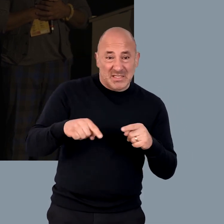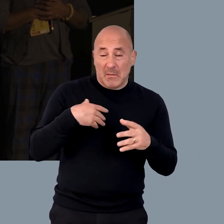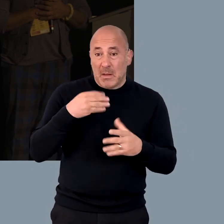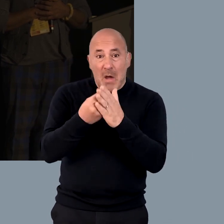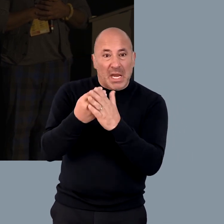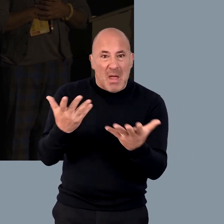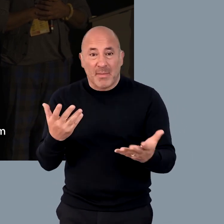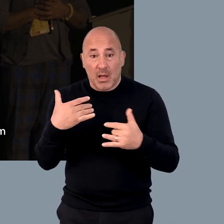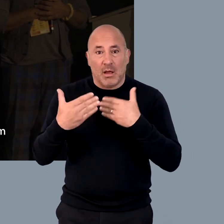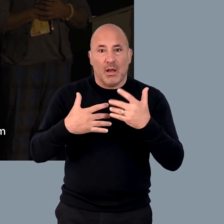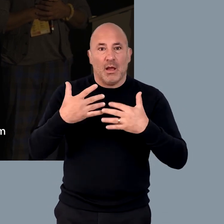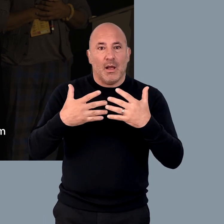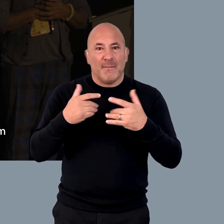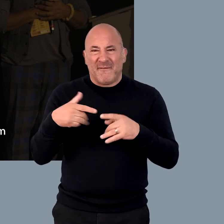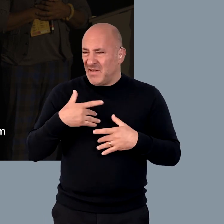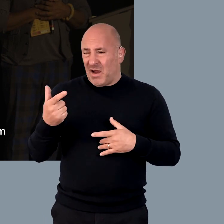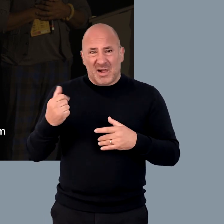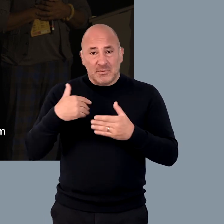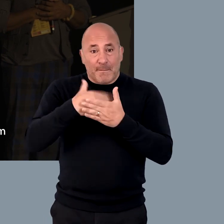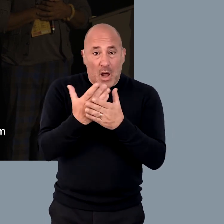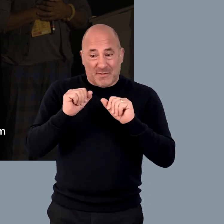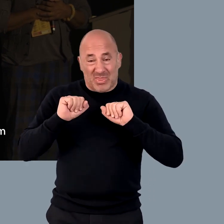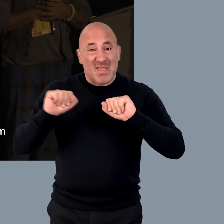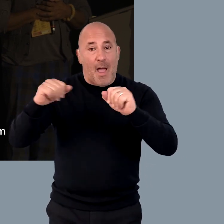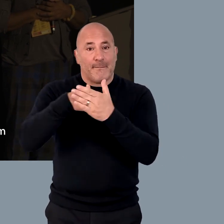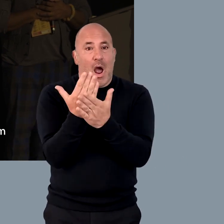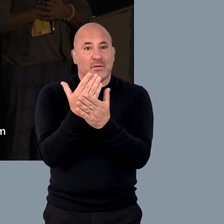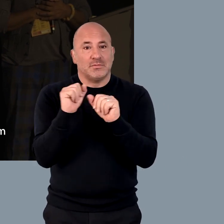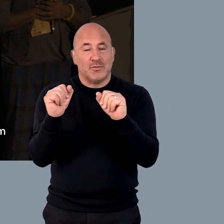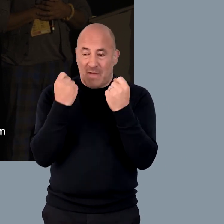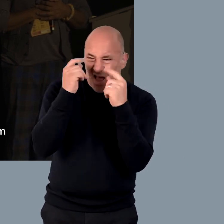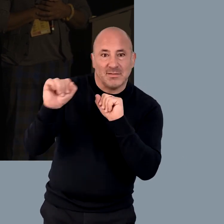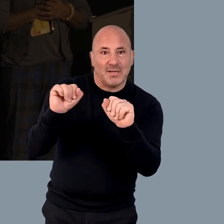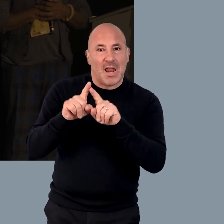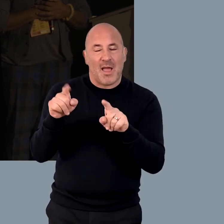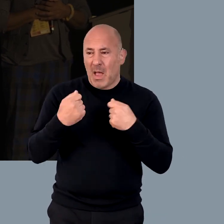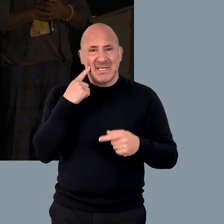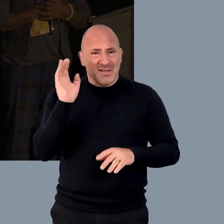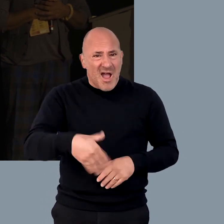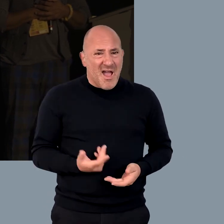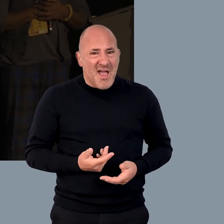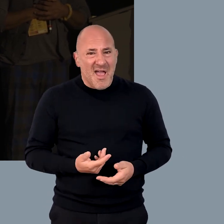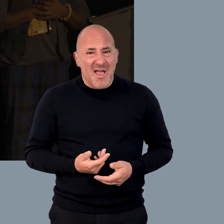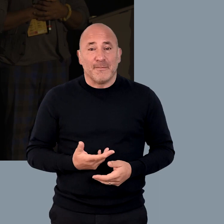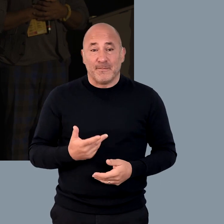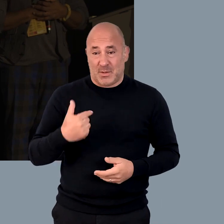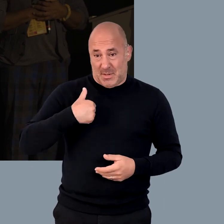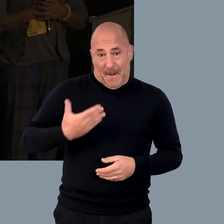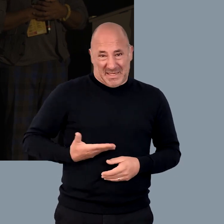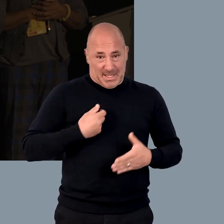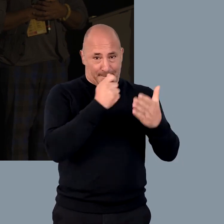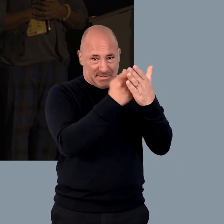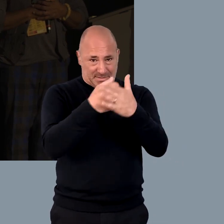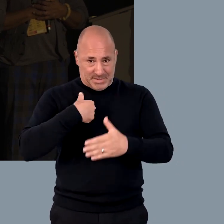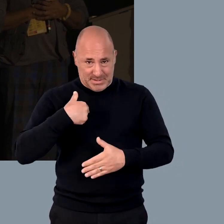this, and we could ask for money for this. And so again, it was that making them feel like it was part of their idea,